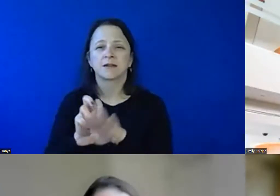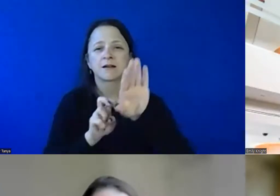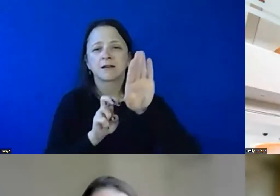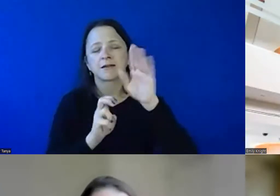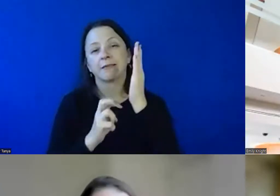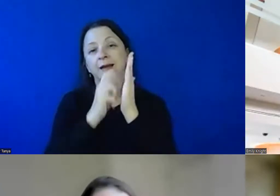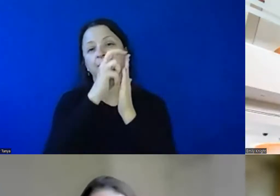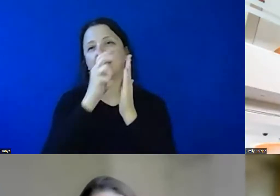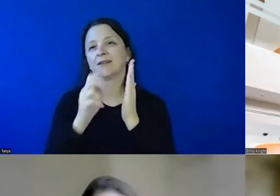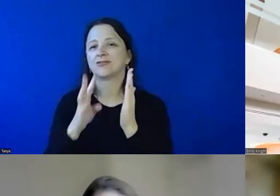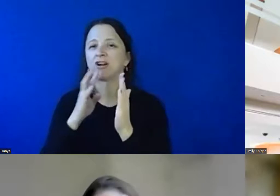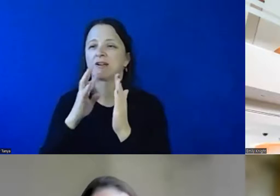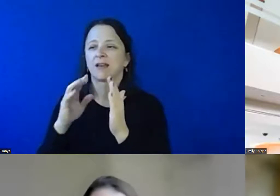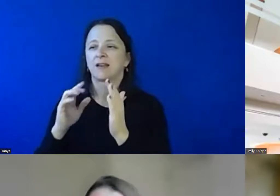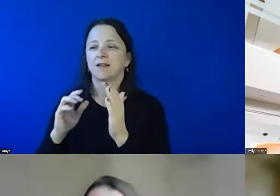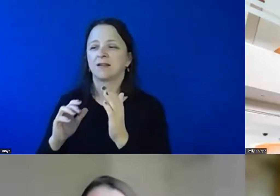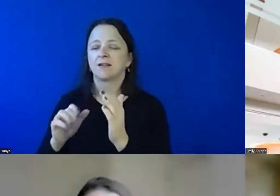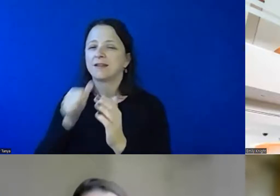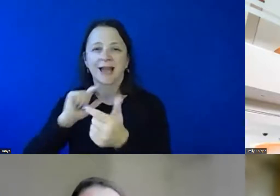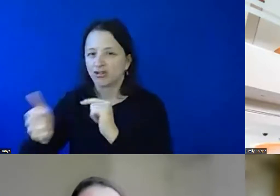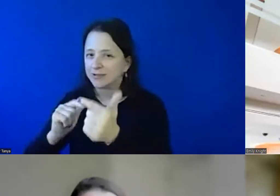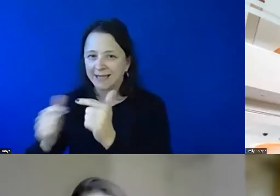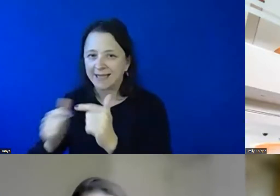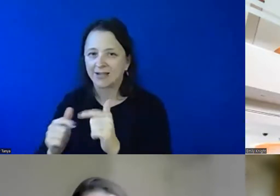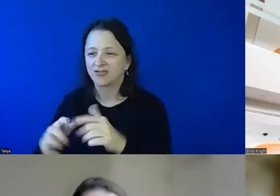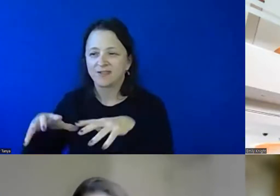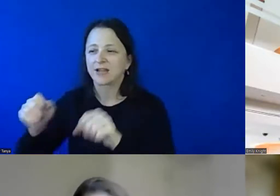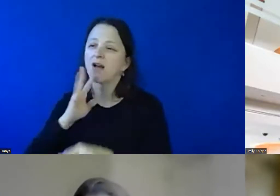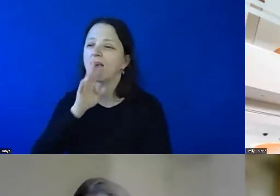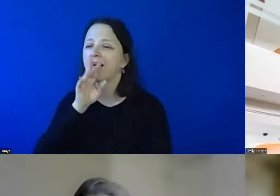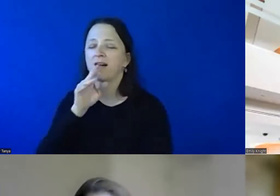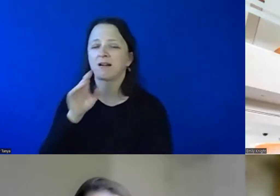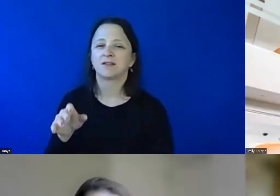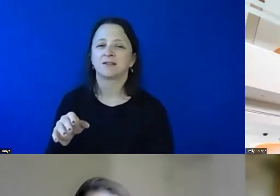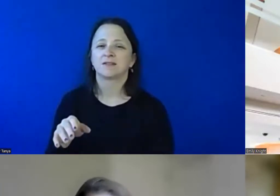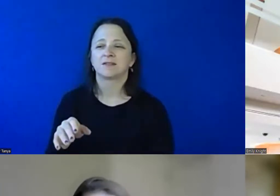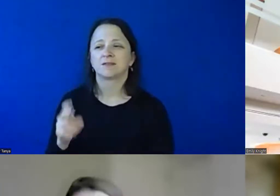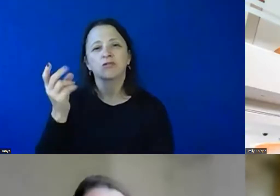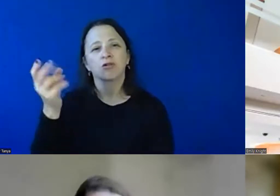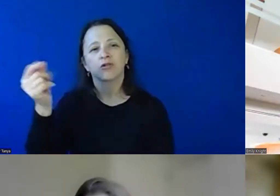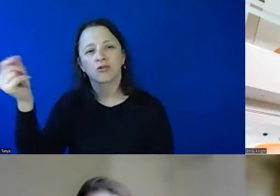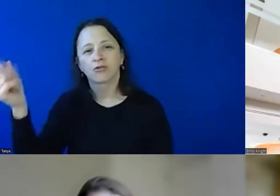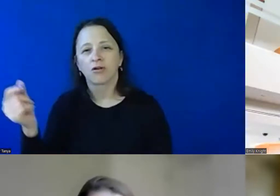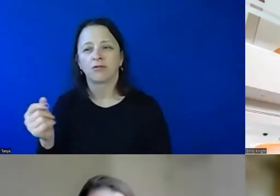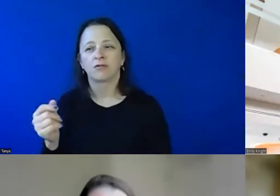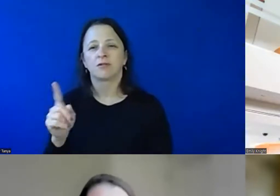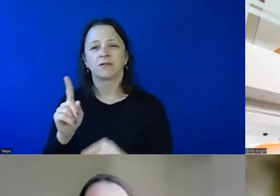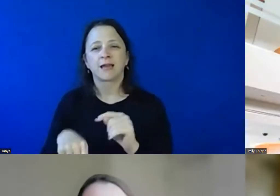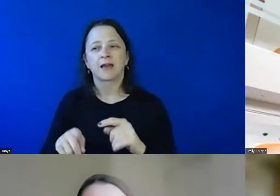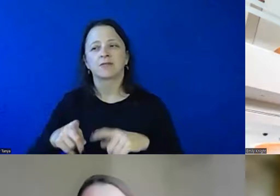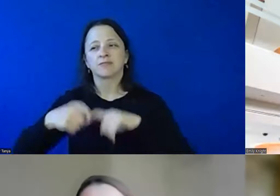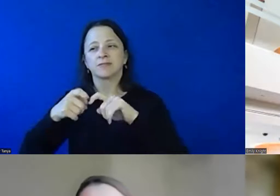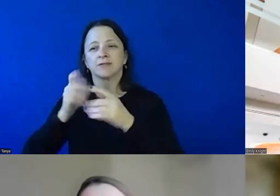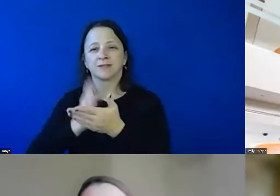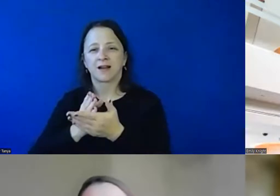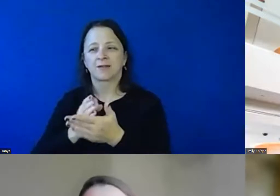out of turn, out of seat. The motors like on the go, can't put on the brakes, trouble waiting. And